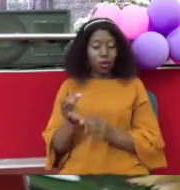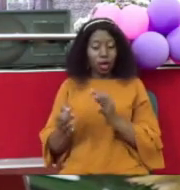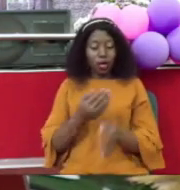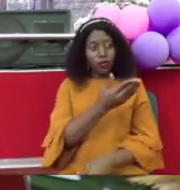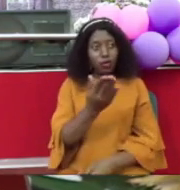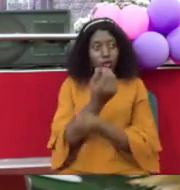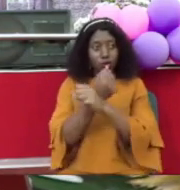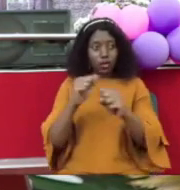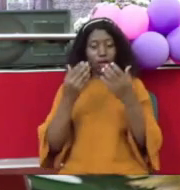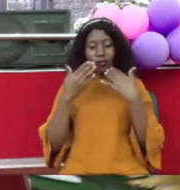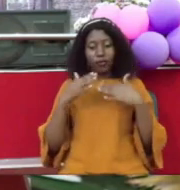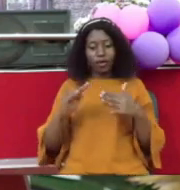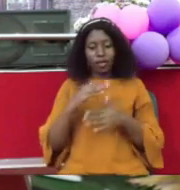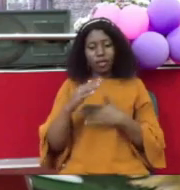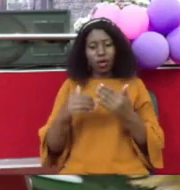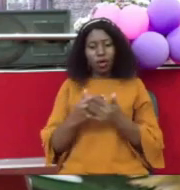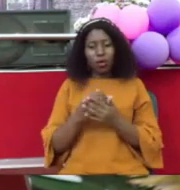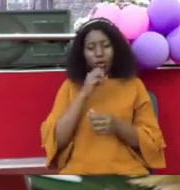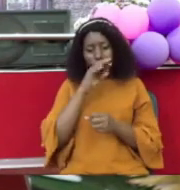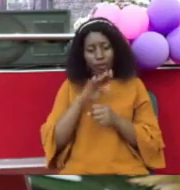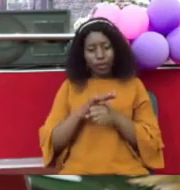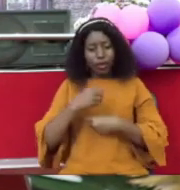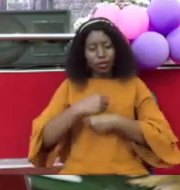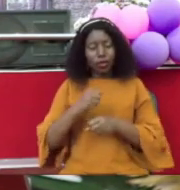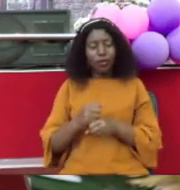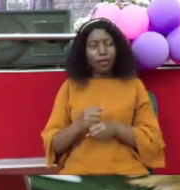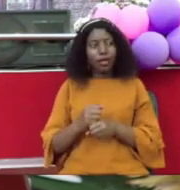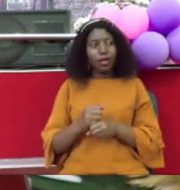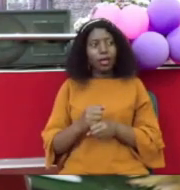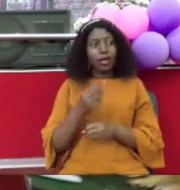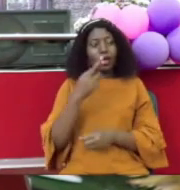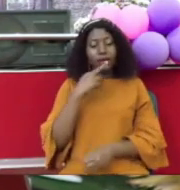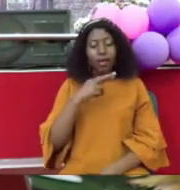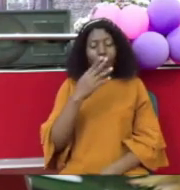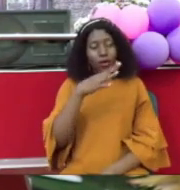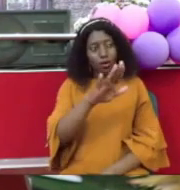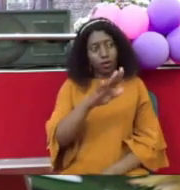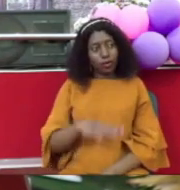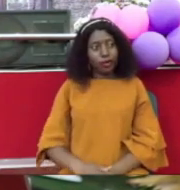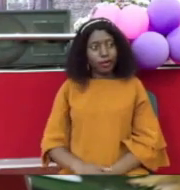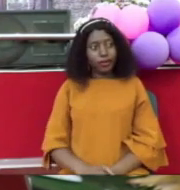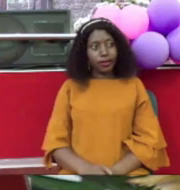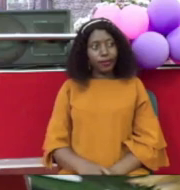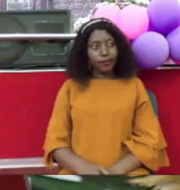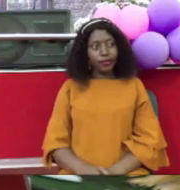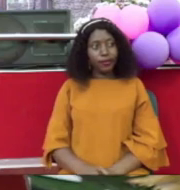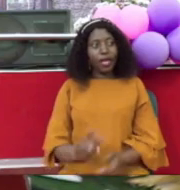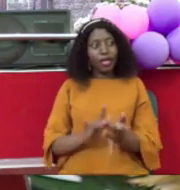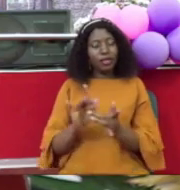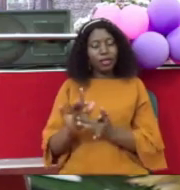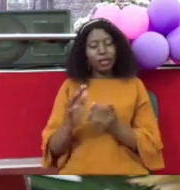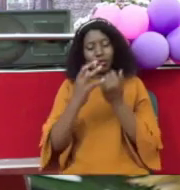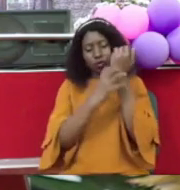all God's promises, he was made poor that we become rich. Ya kwamba ahadi za Mungu, Yesu aliweza kufanyika maskini ili tukaweze